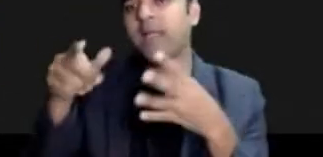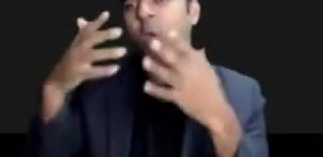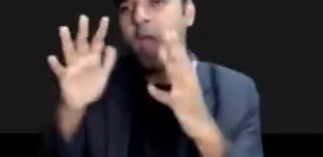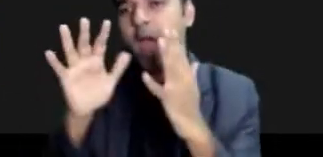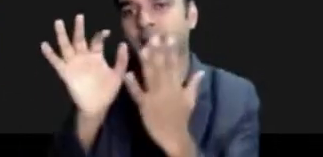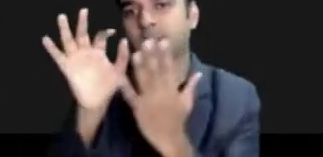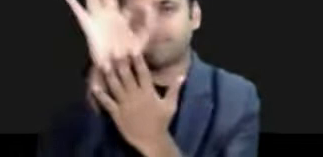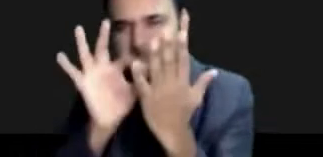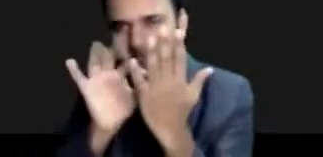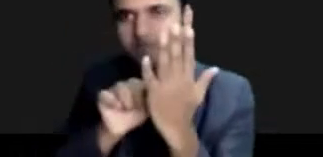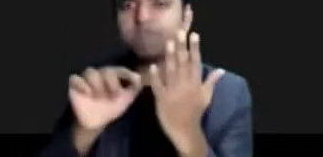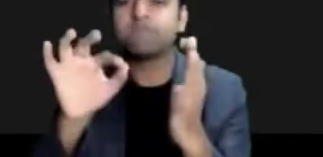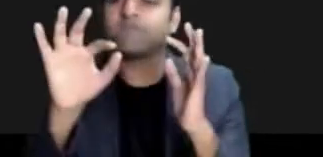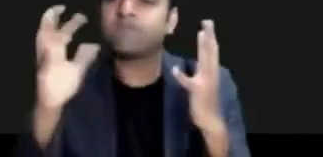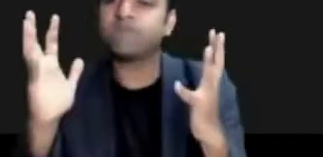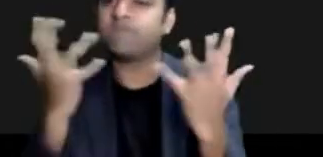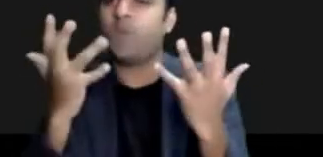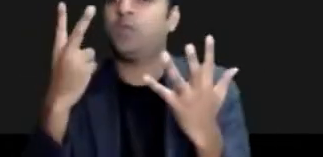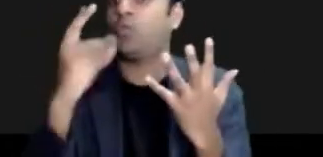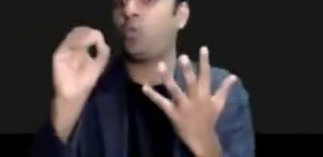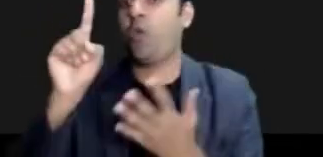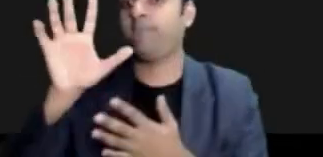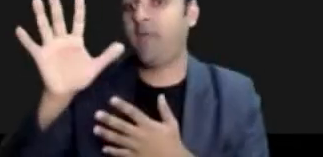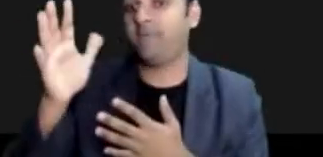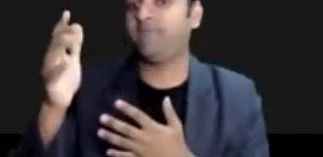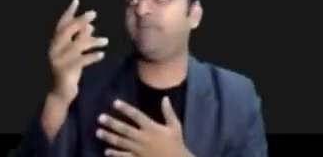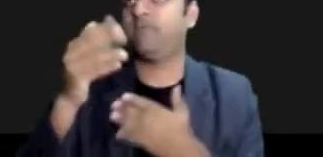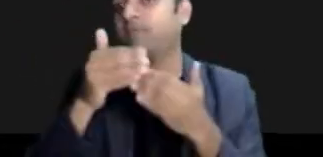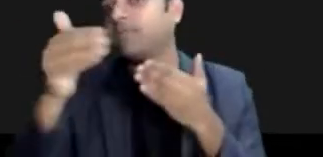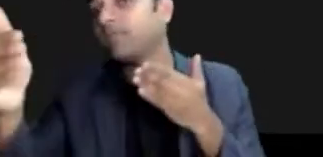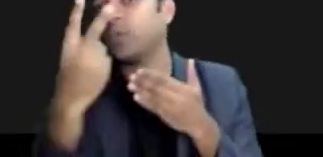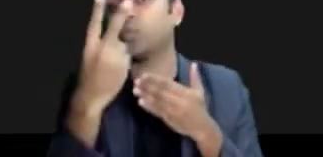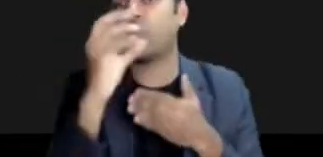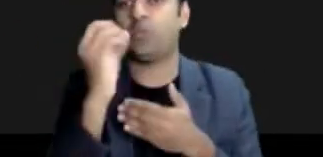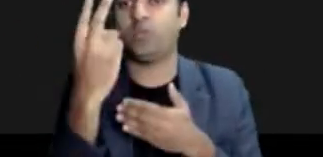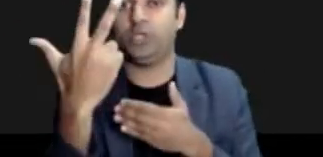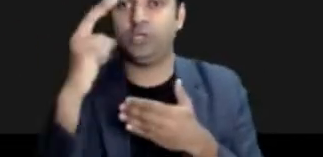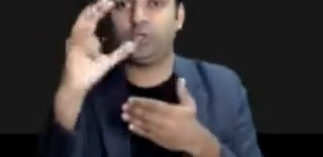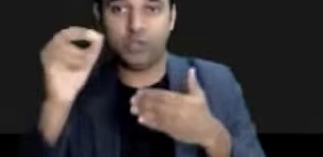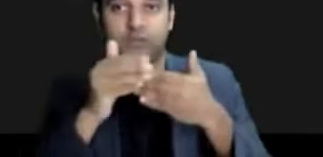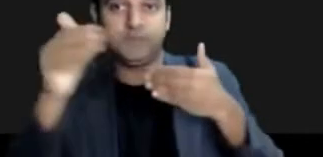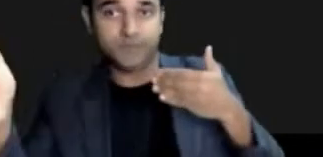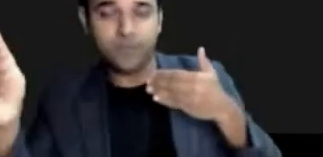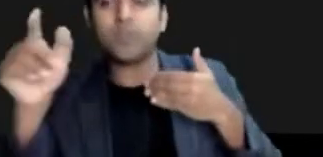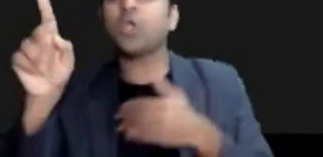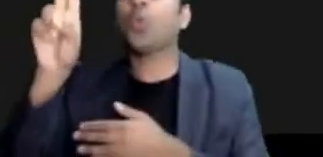General and in collaboration with HLPF and the Sustainable Development